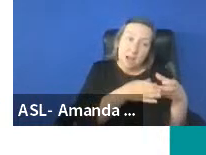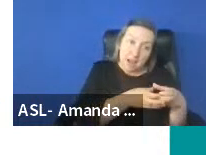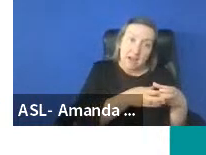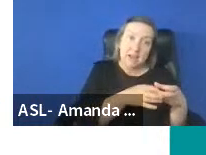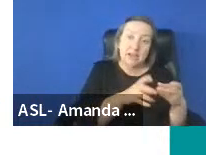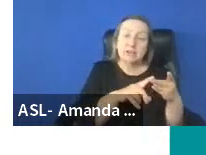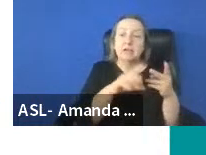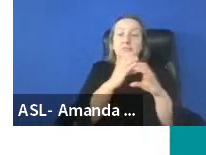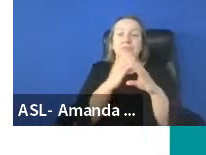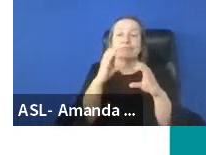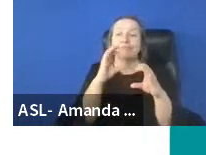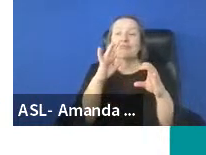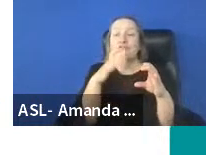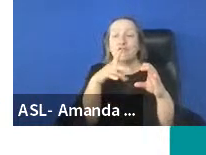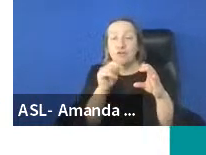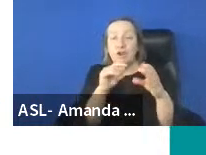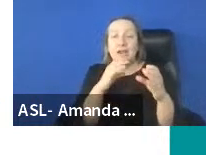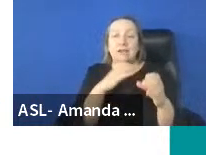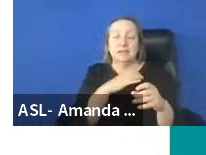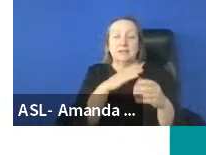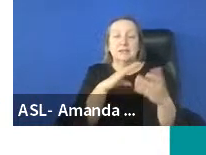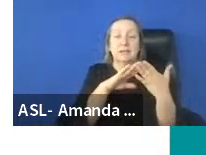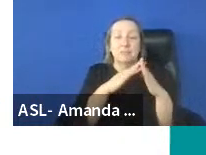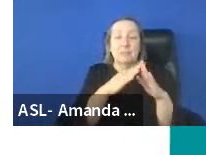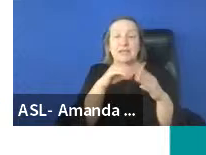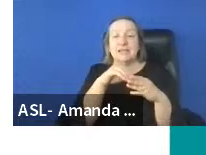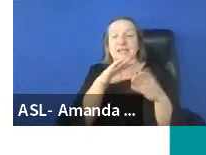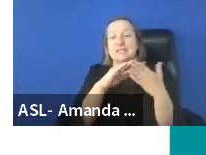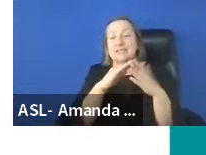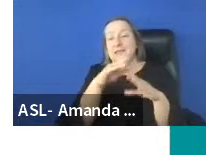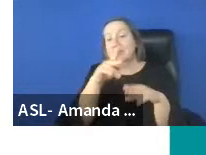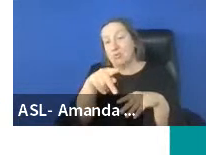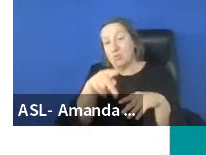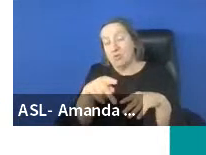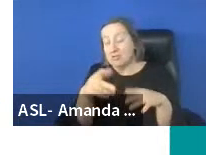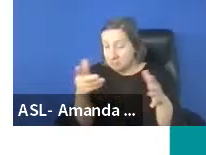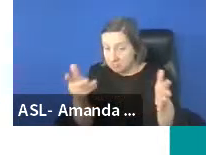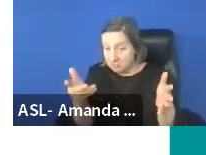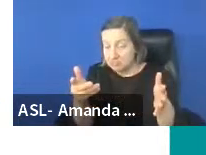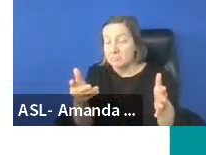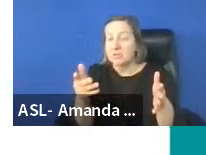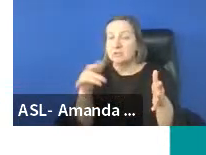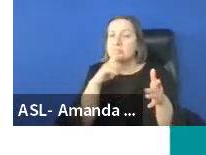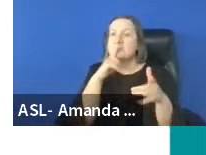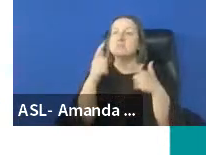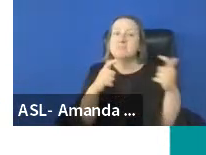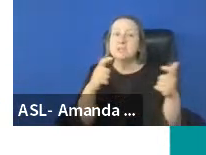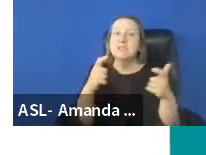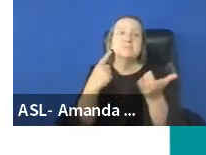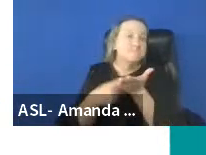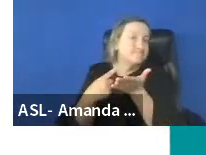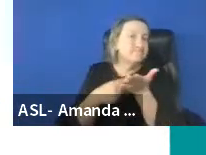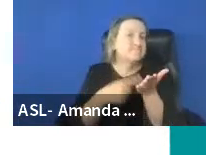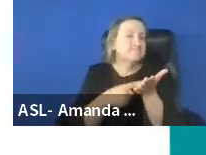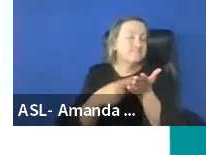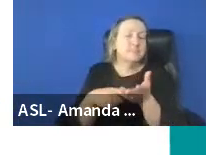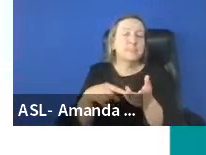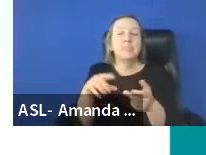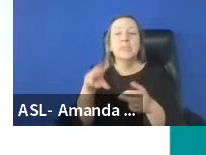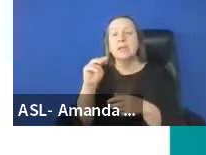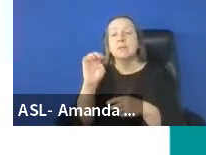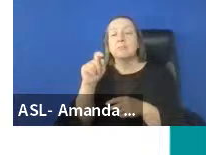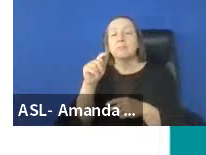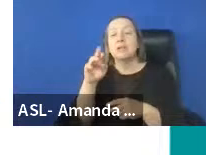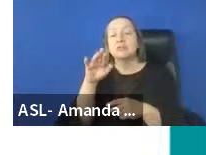freight committee at the City of Portland. So it's been a robust conversation. Metro Council,